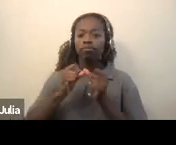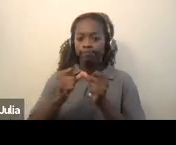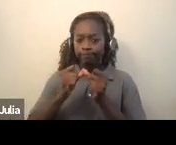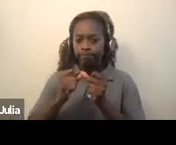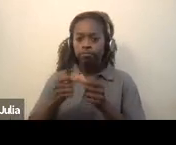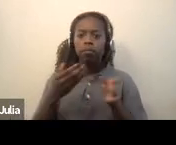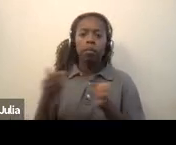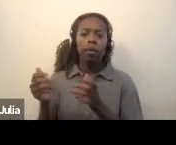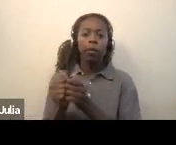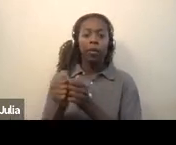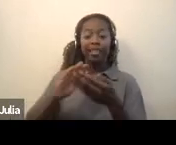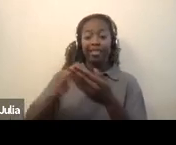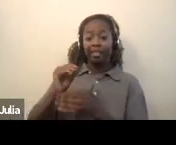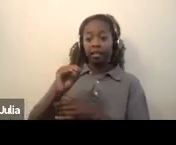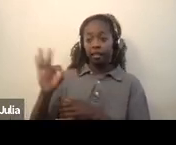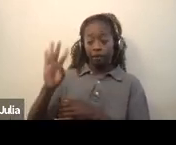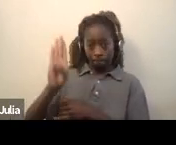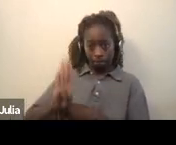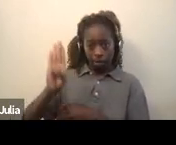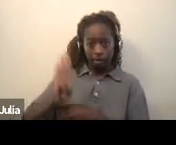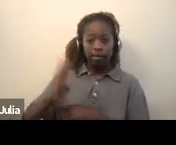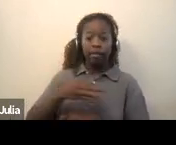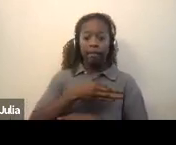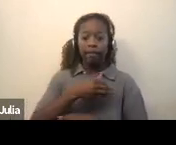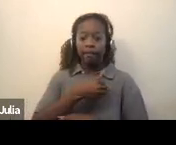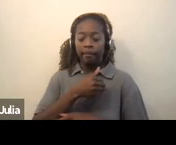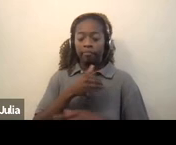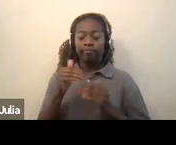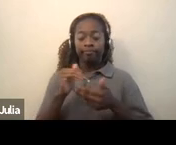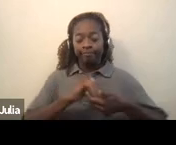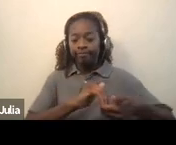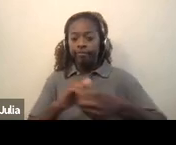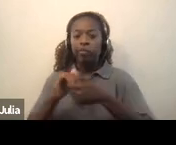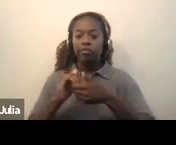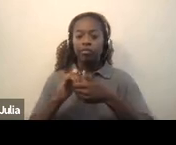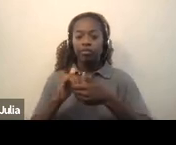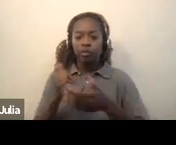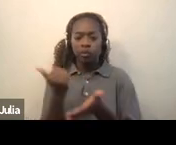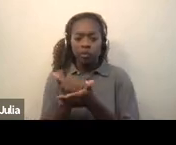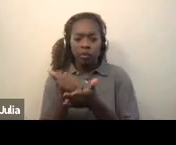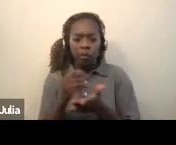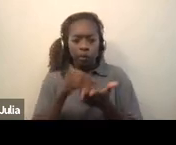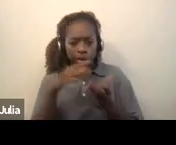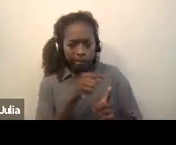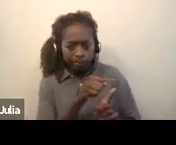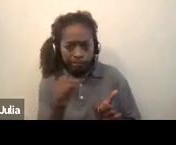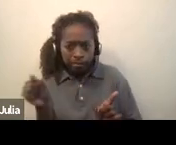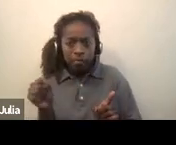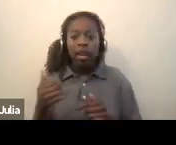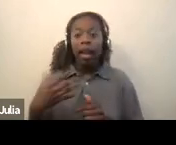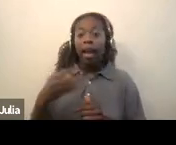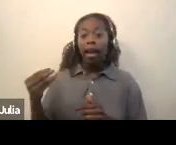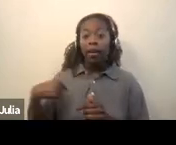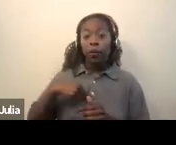regarding meals plans for quarantined students and are also experiencing expecting an updated plan of